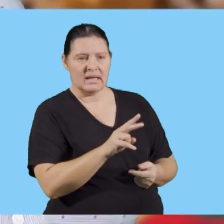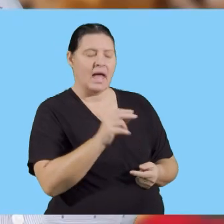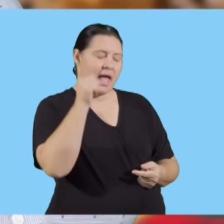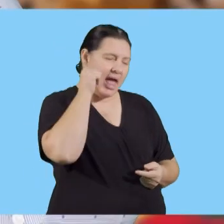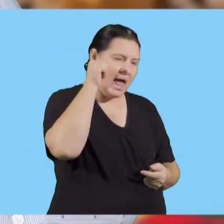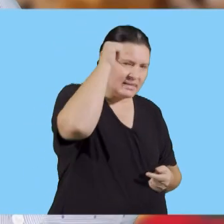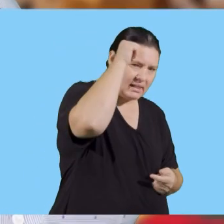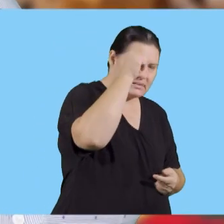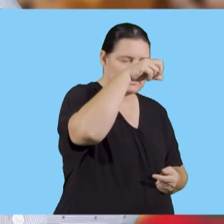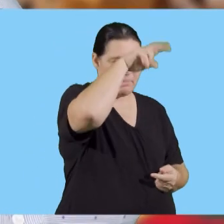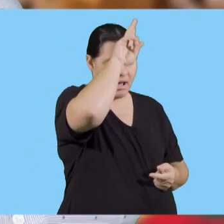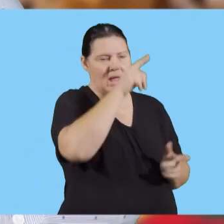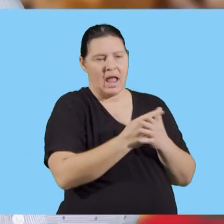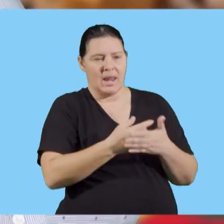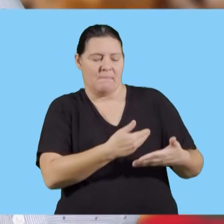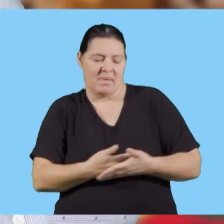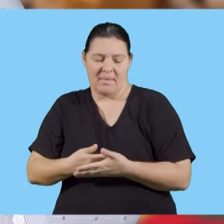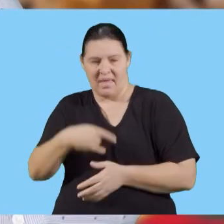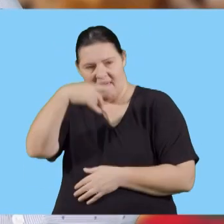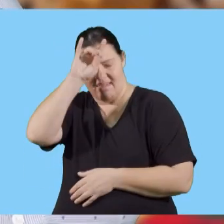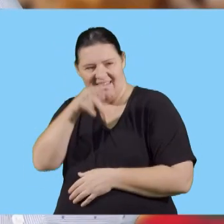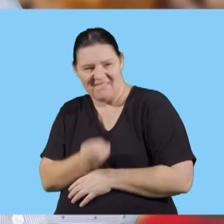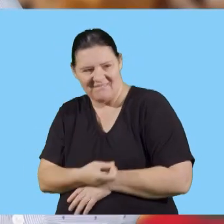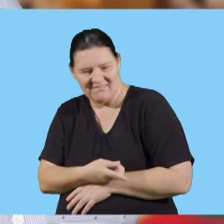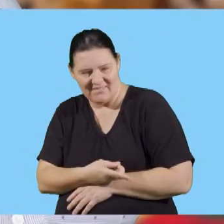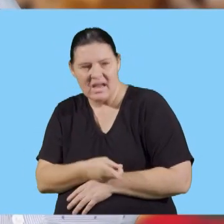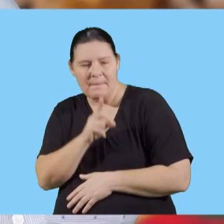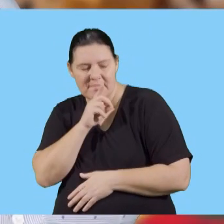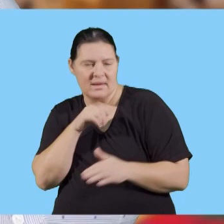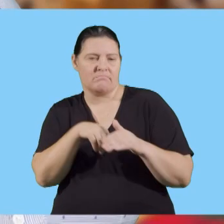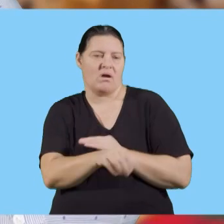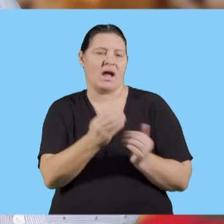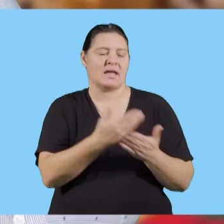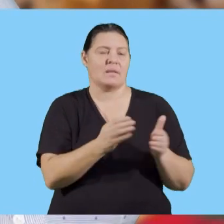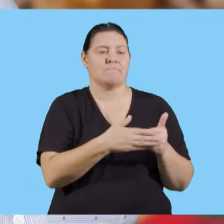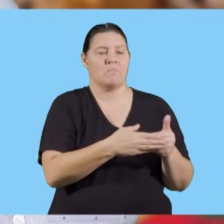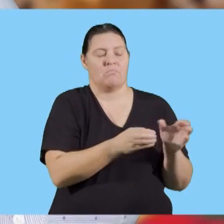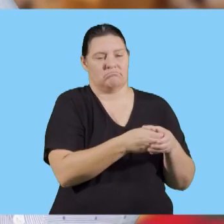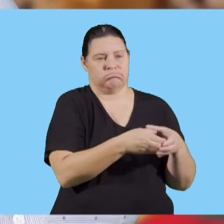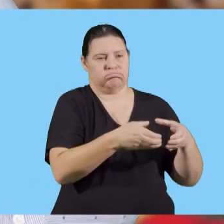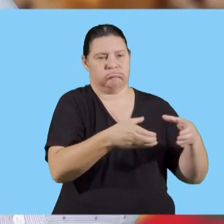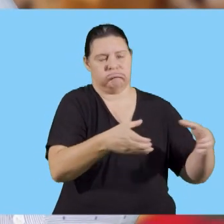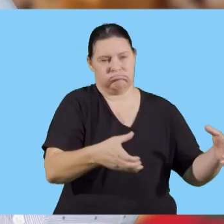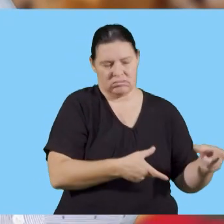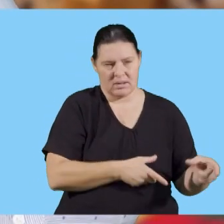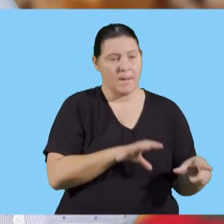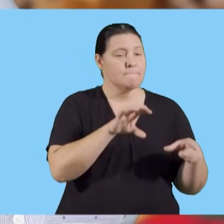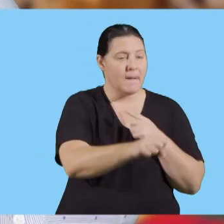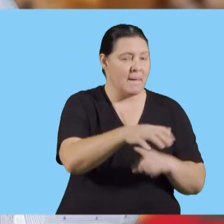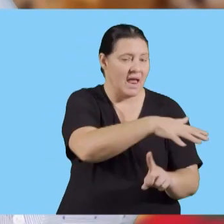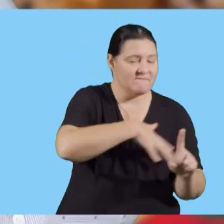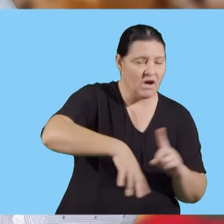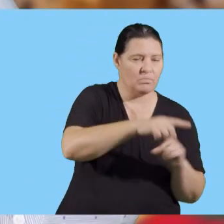breed and make more of themselves. And they are found in the same environment. If you remember from our definition, we said that